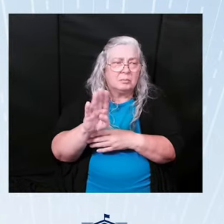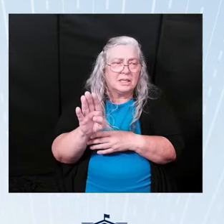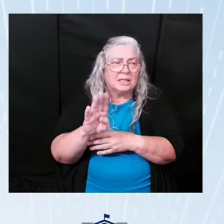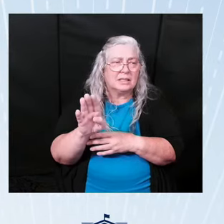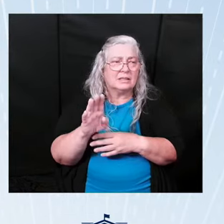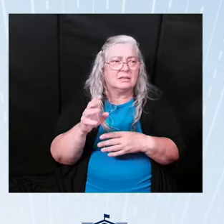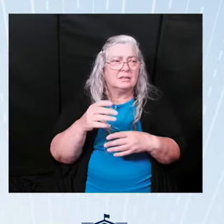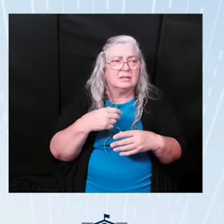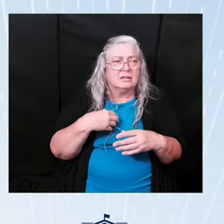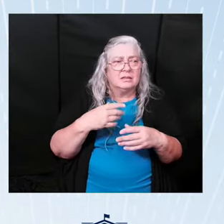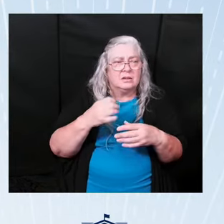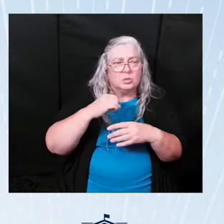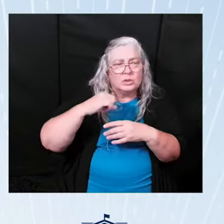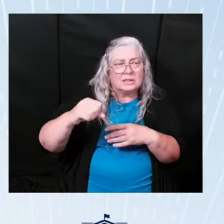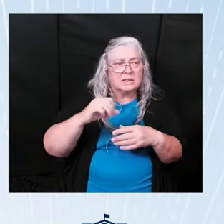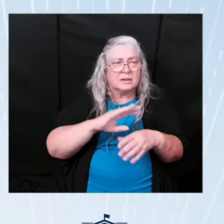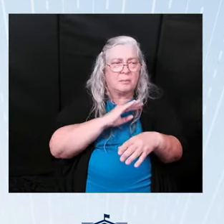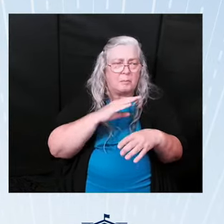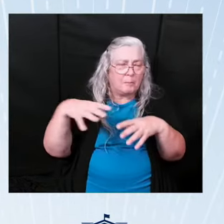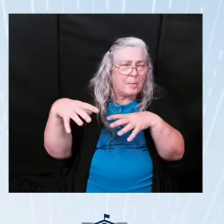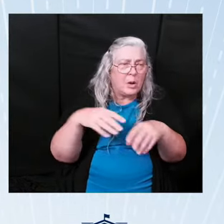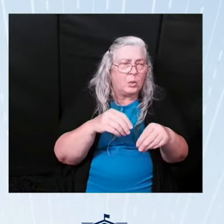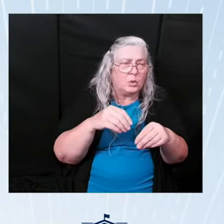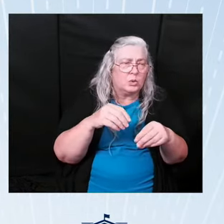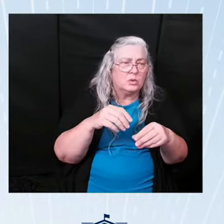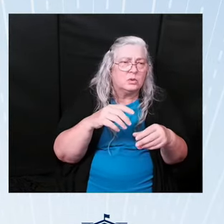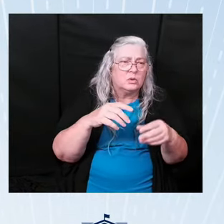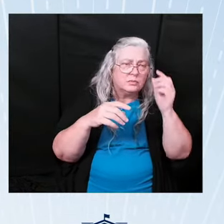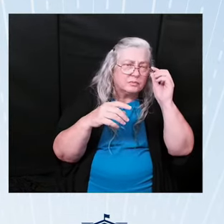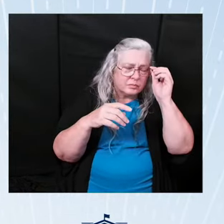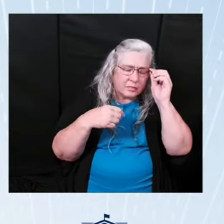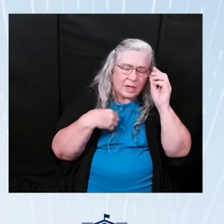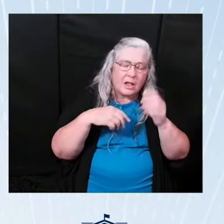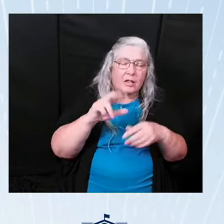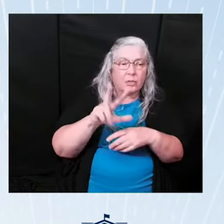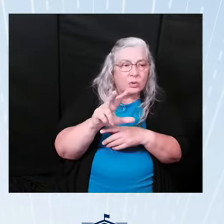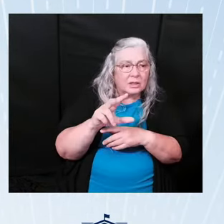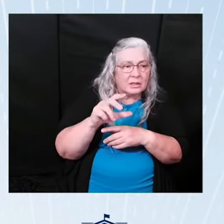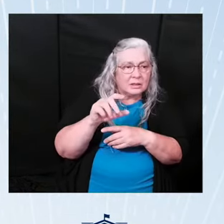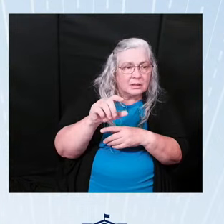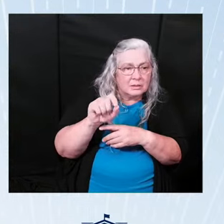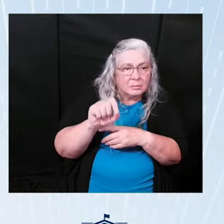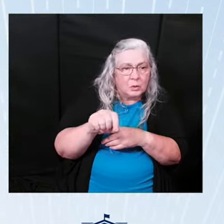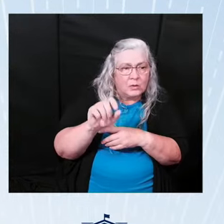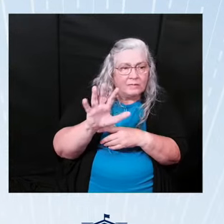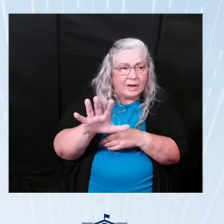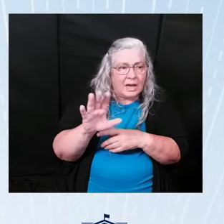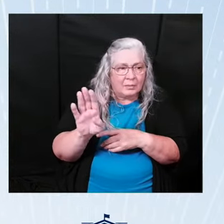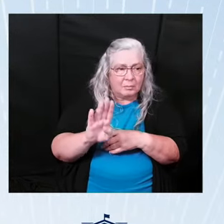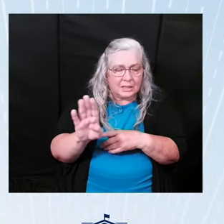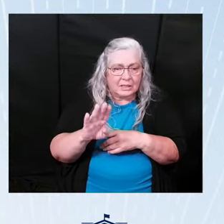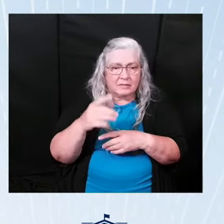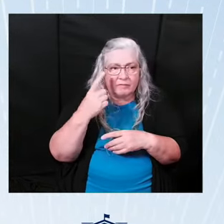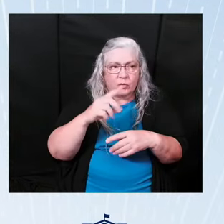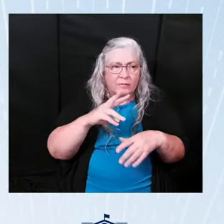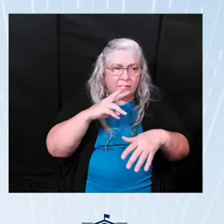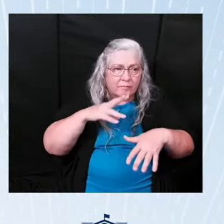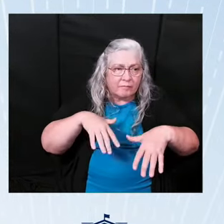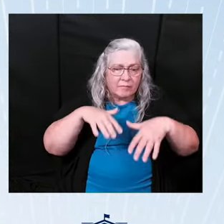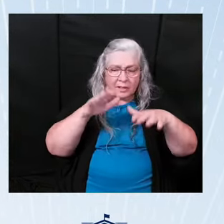more resilient. Now, I don't know where y'all are from, but that's called walking the walk, not just talking the